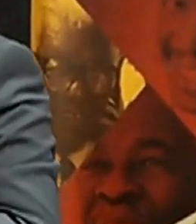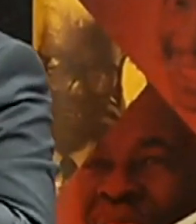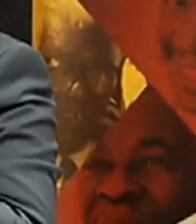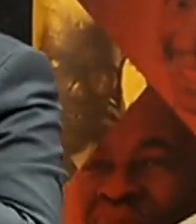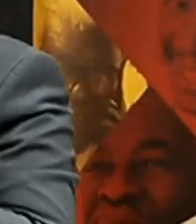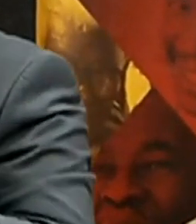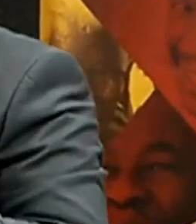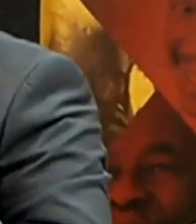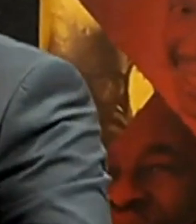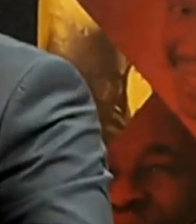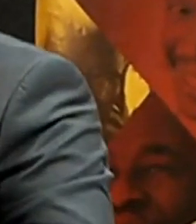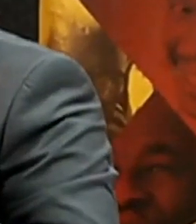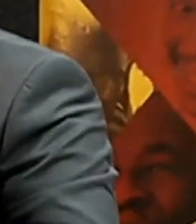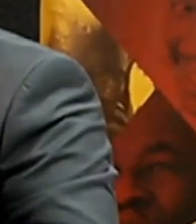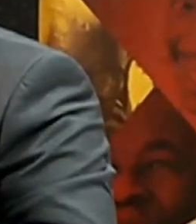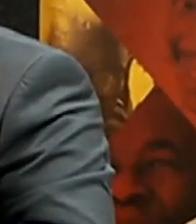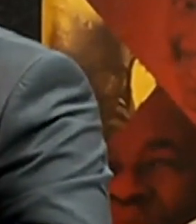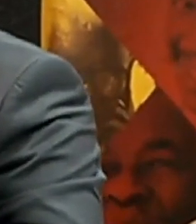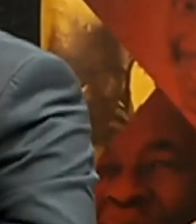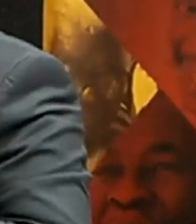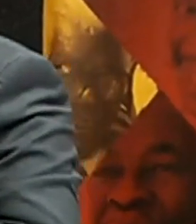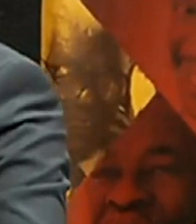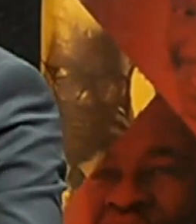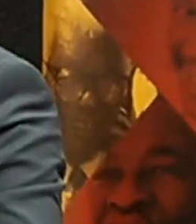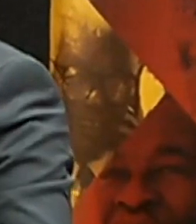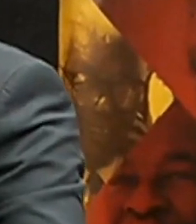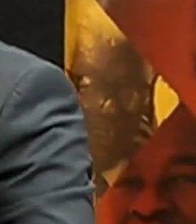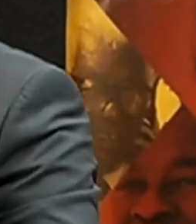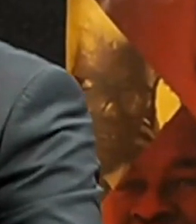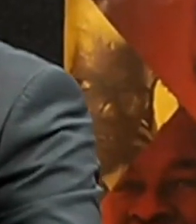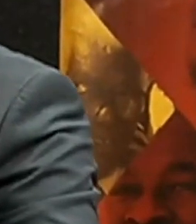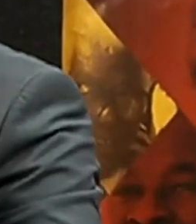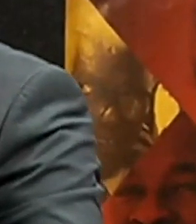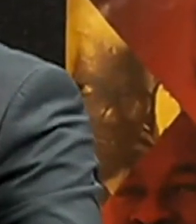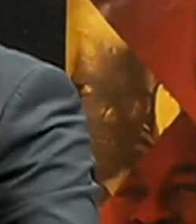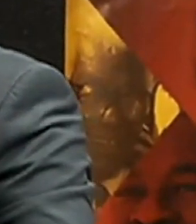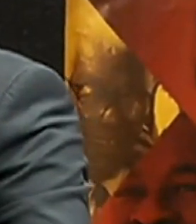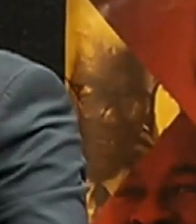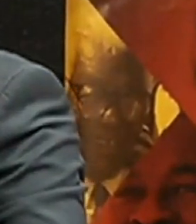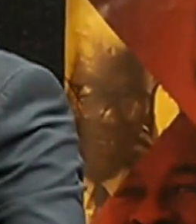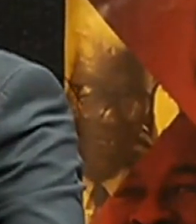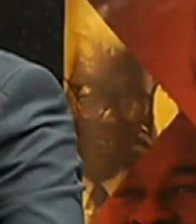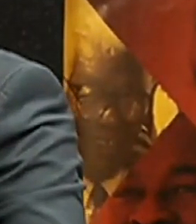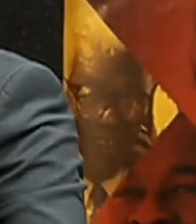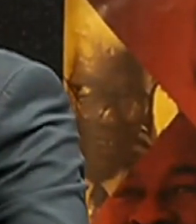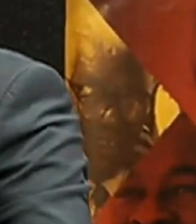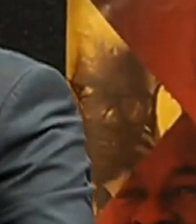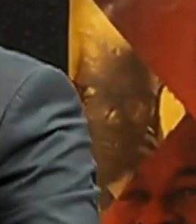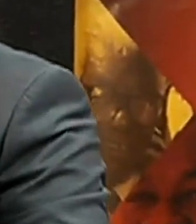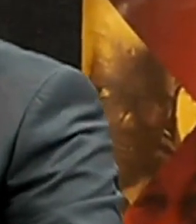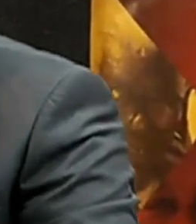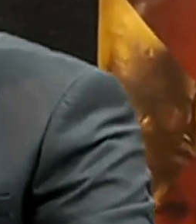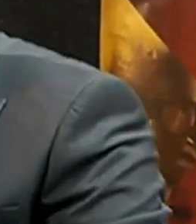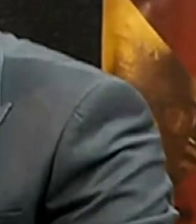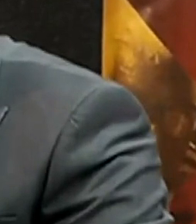province with 500 beds per field hospital. This will give us a combined total of